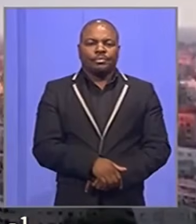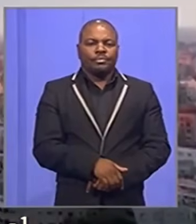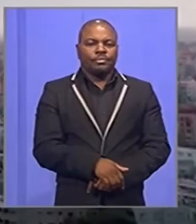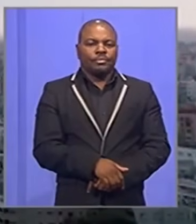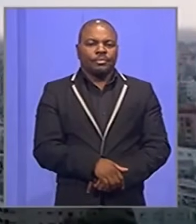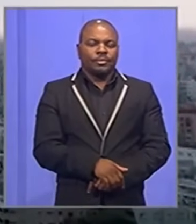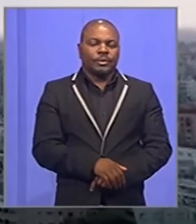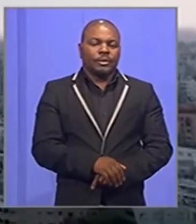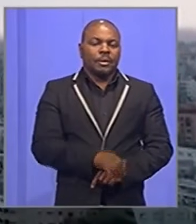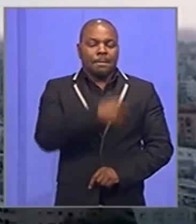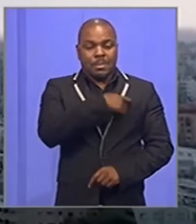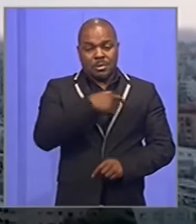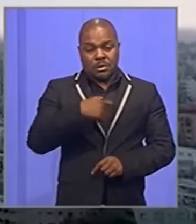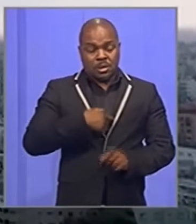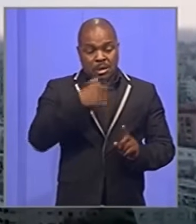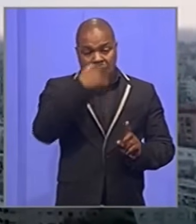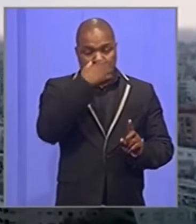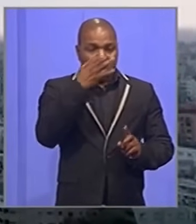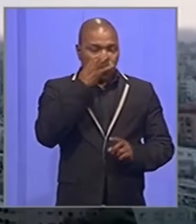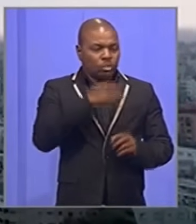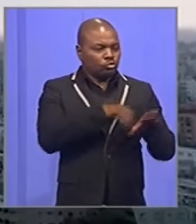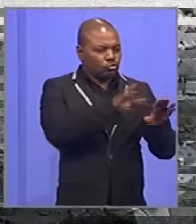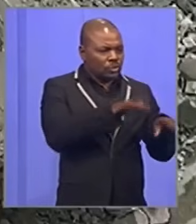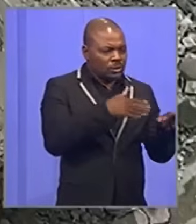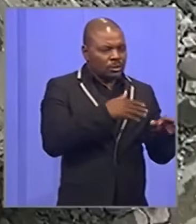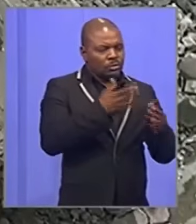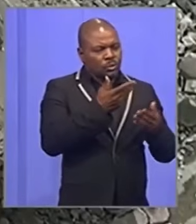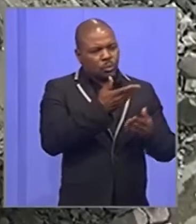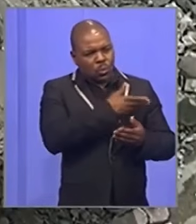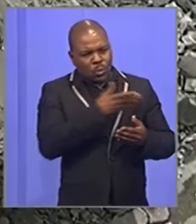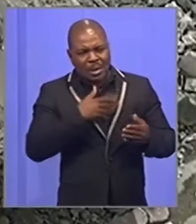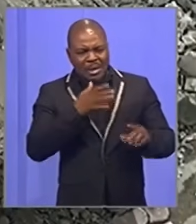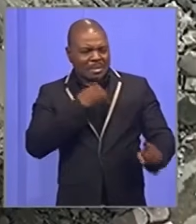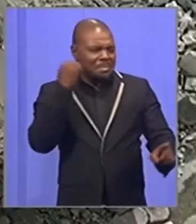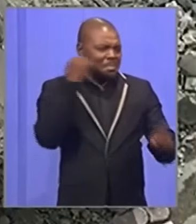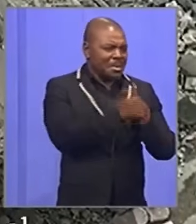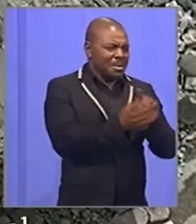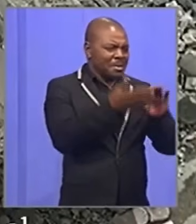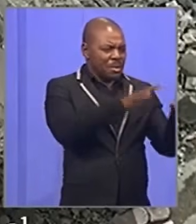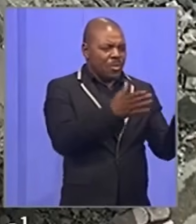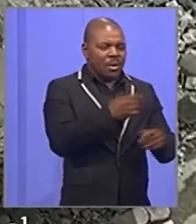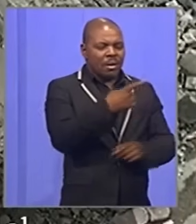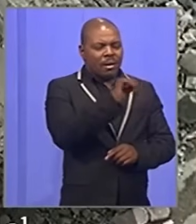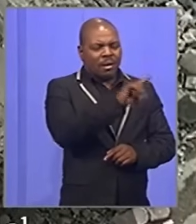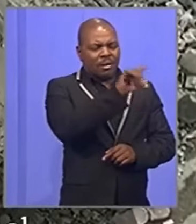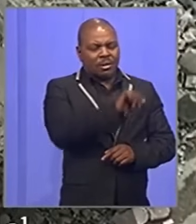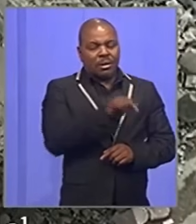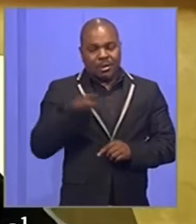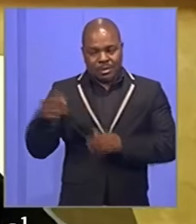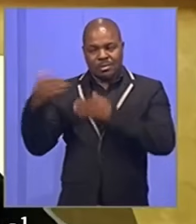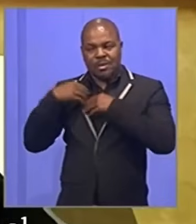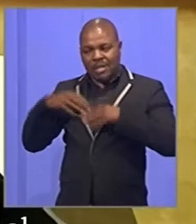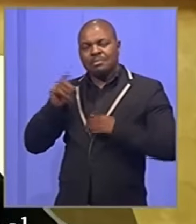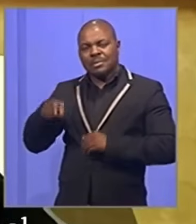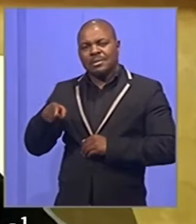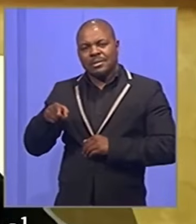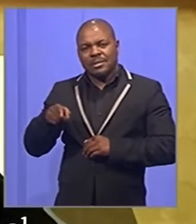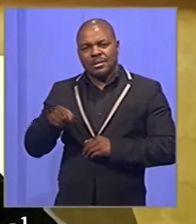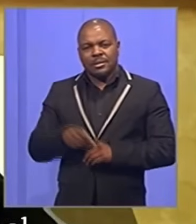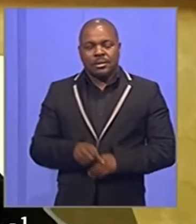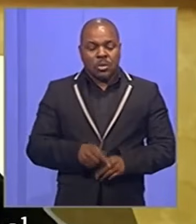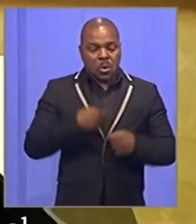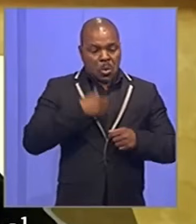Mopresidente Ramaphosa o re mmuso wa Israel o bolaya bana le basadi ka sehloho Gaza mme o tlameha hore o jariswe boikarabelo. We want the ICC